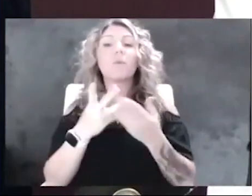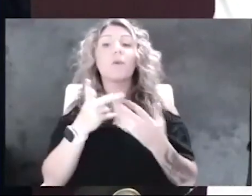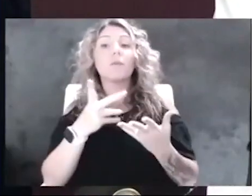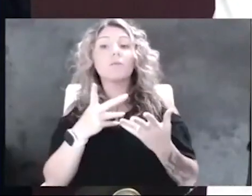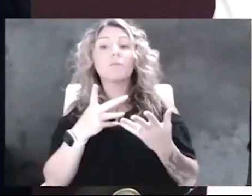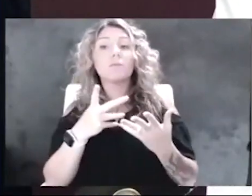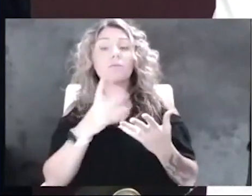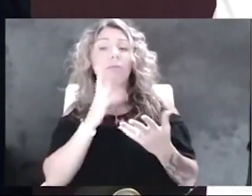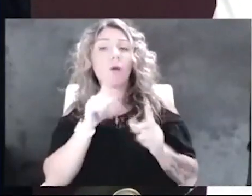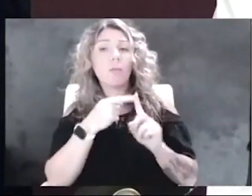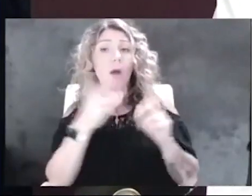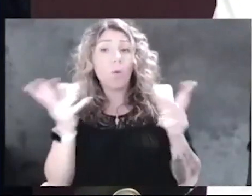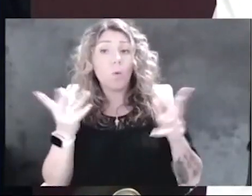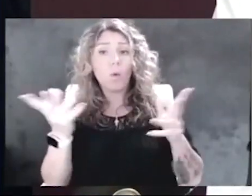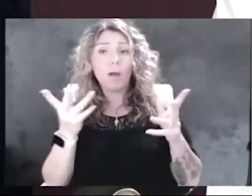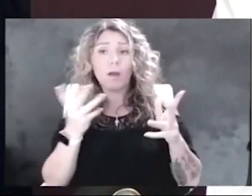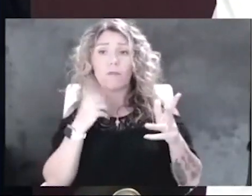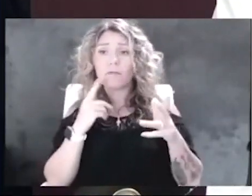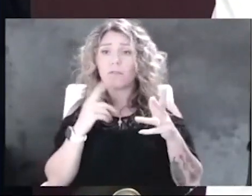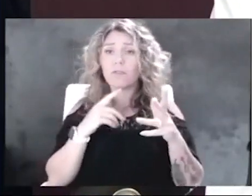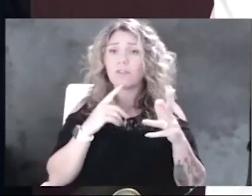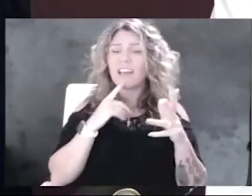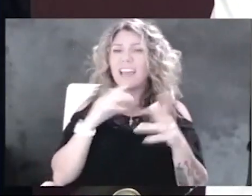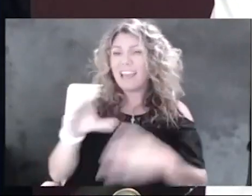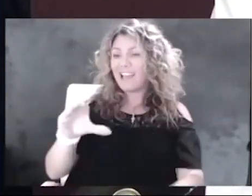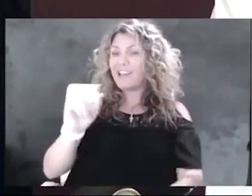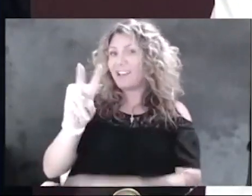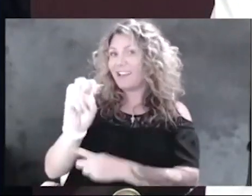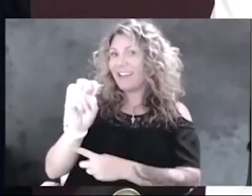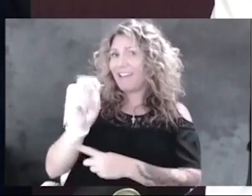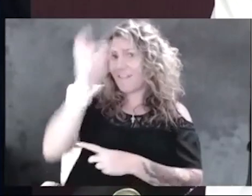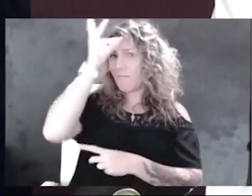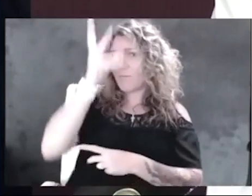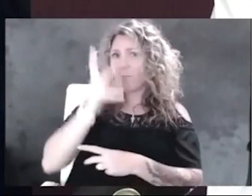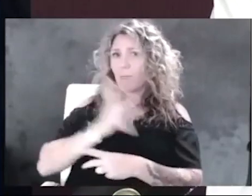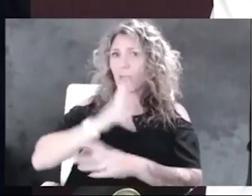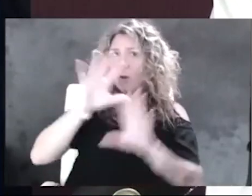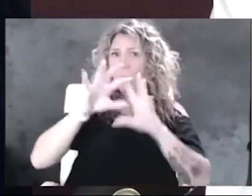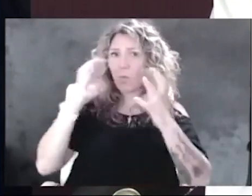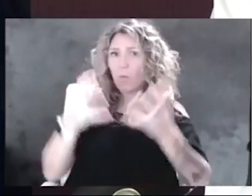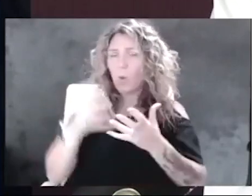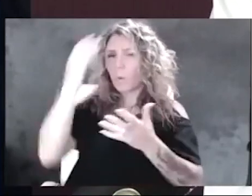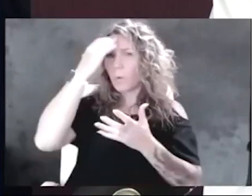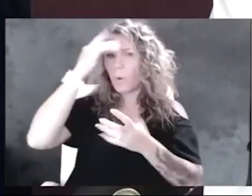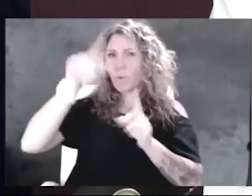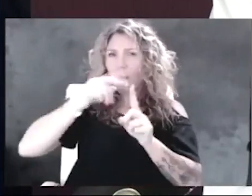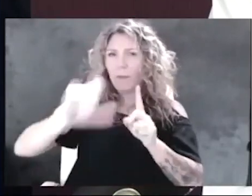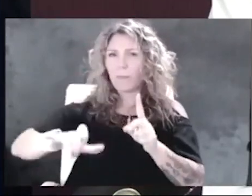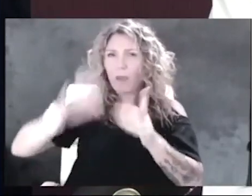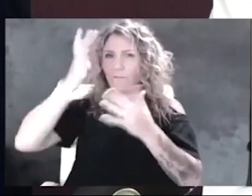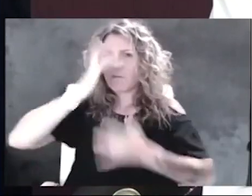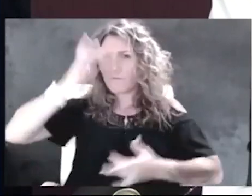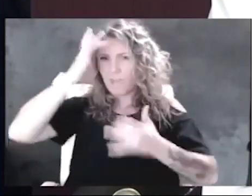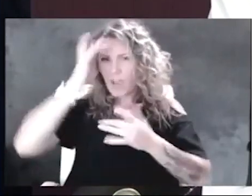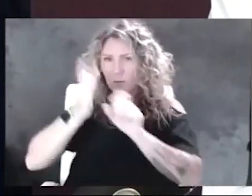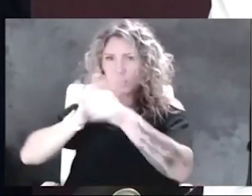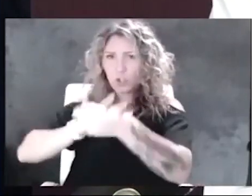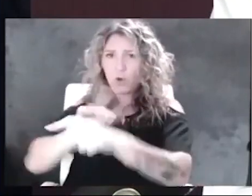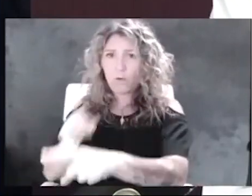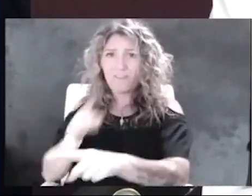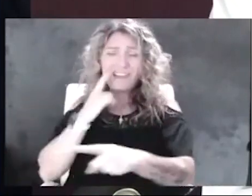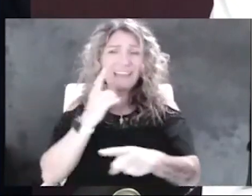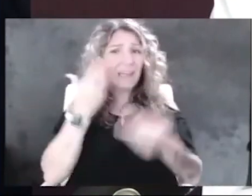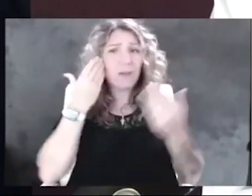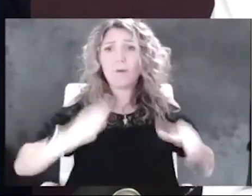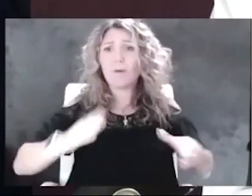the caveman world of viral knowledge as far as the coronavirus. We just don't know enough about it yet, and so we're taking all the steps we know